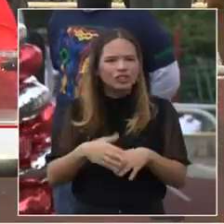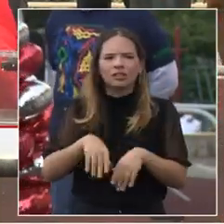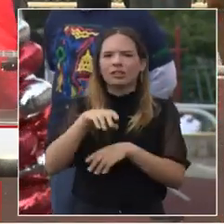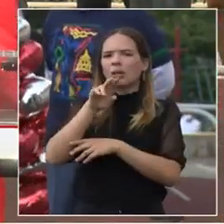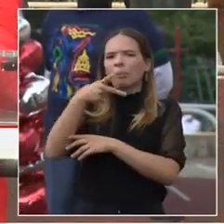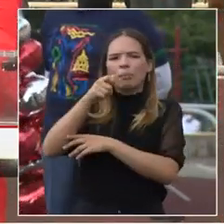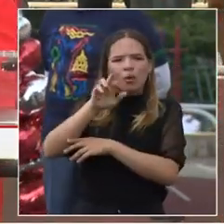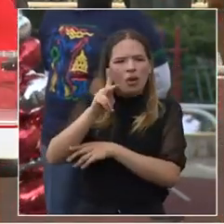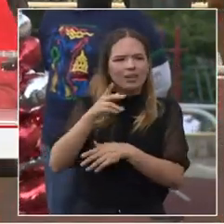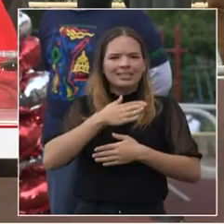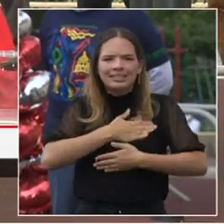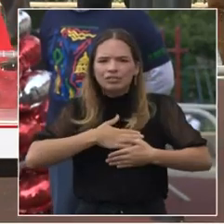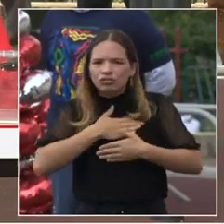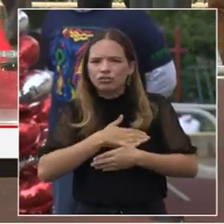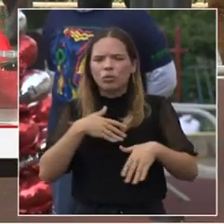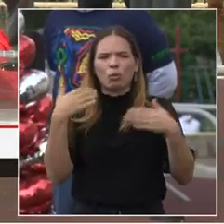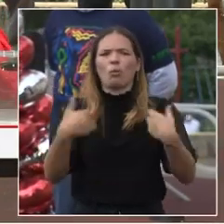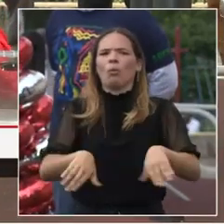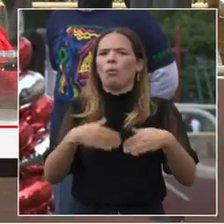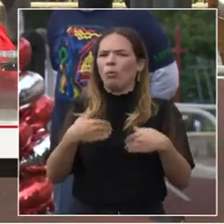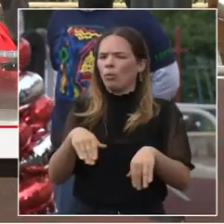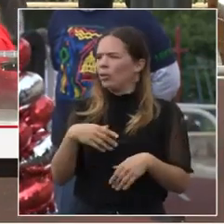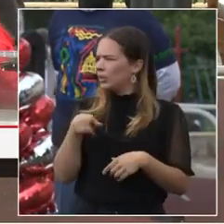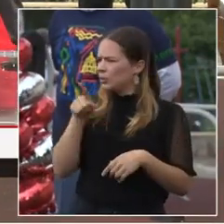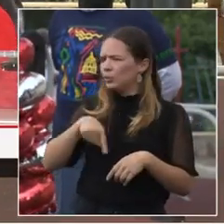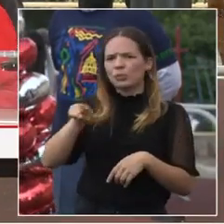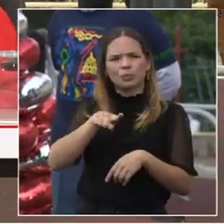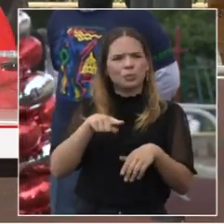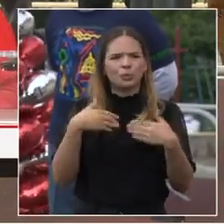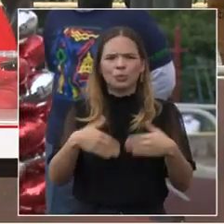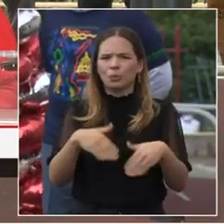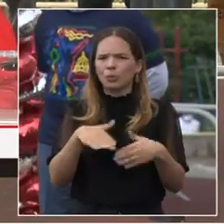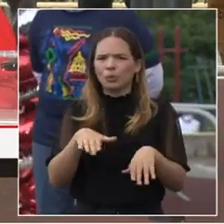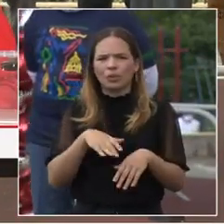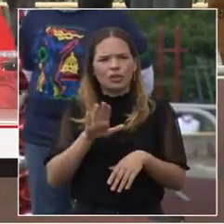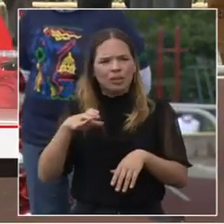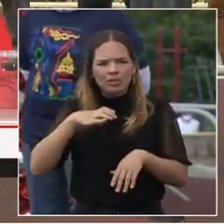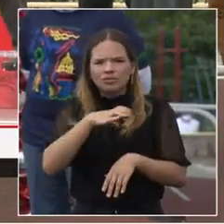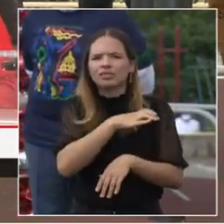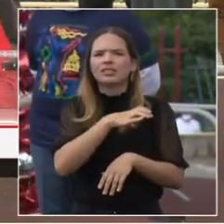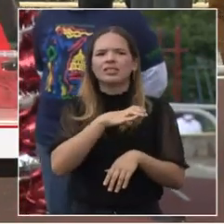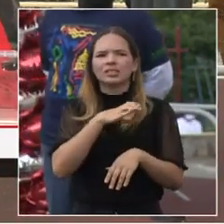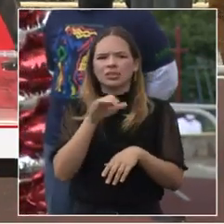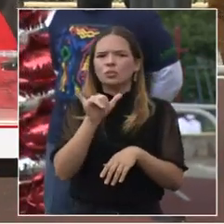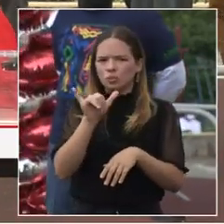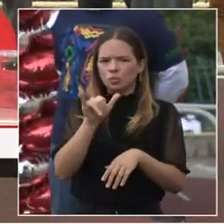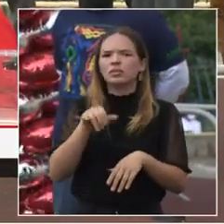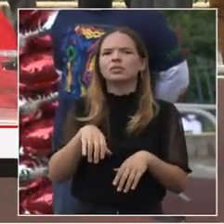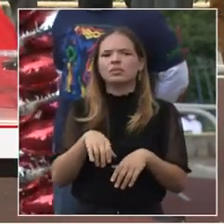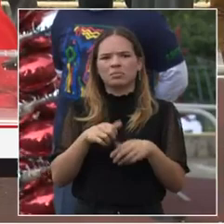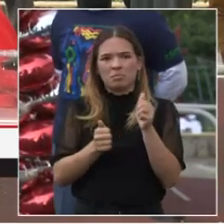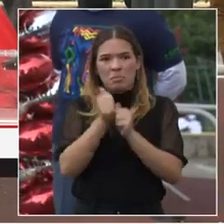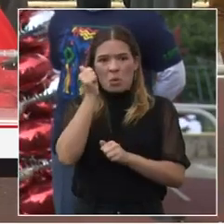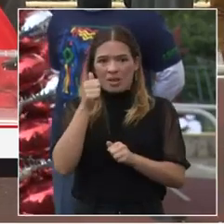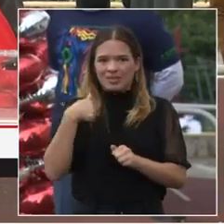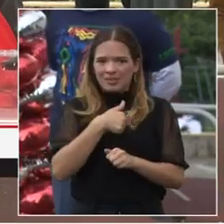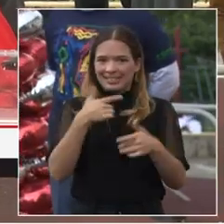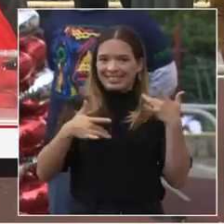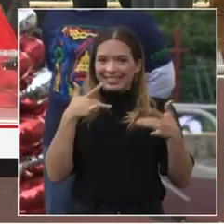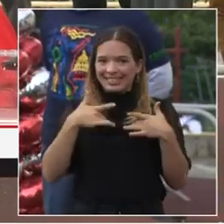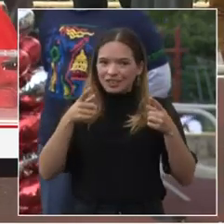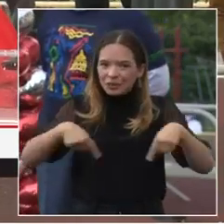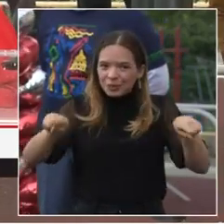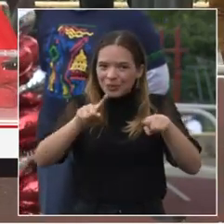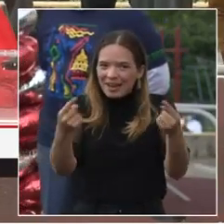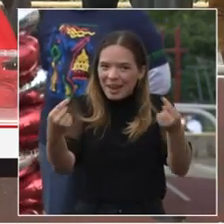Recreation, Delano Hunter, and Advisory Neighborhood Commissioner Allison Brooks. But mostly, we are excited that all of you are here with